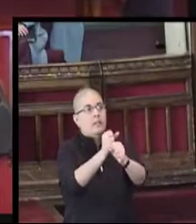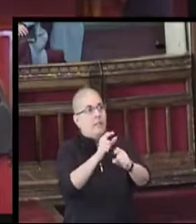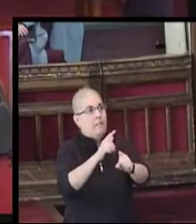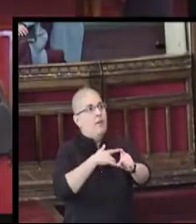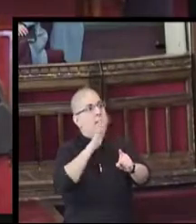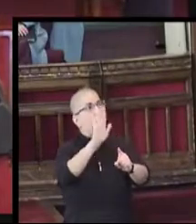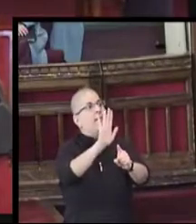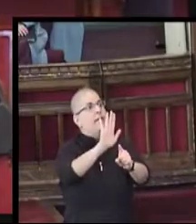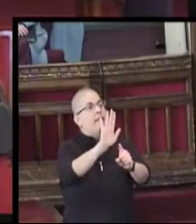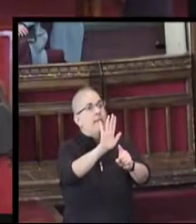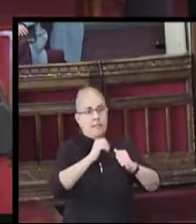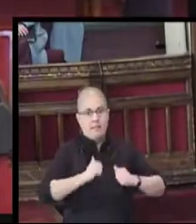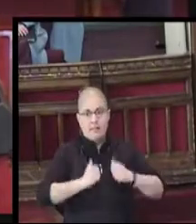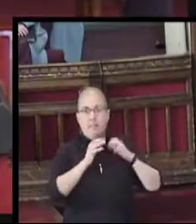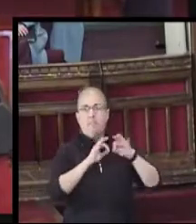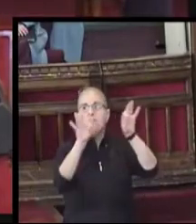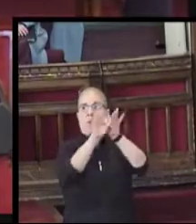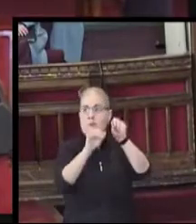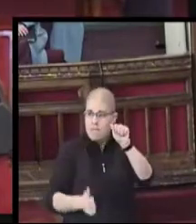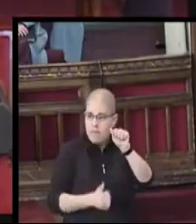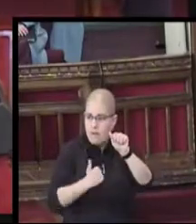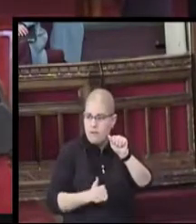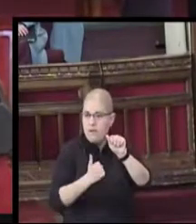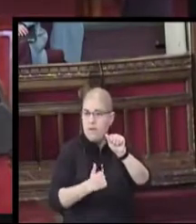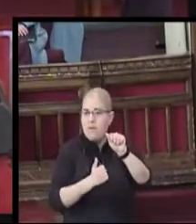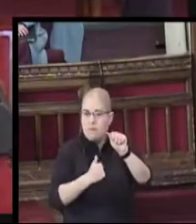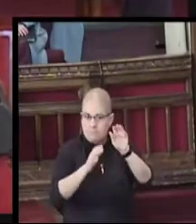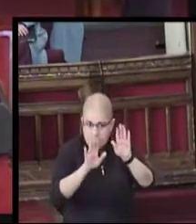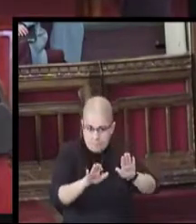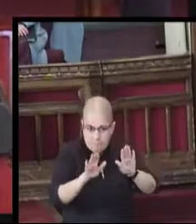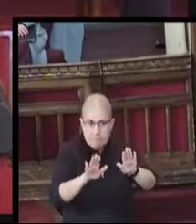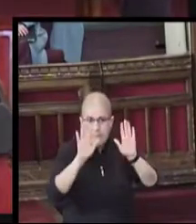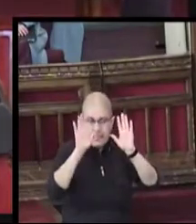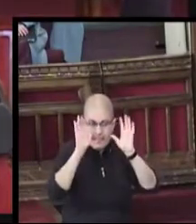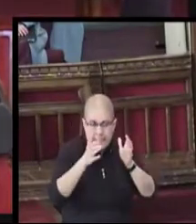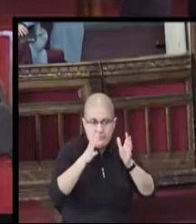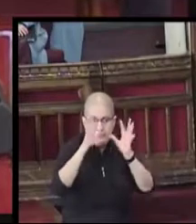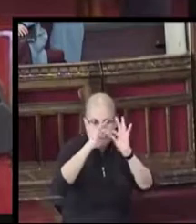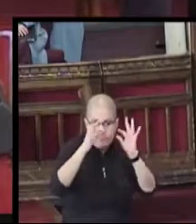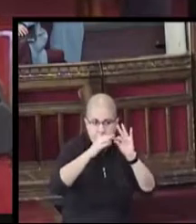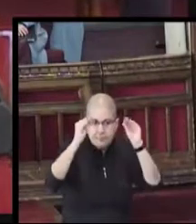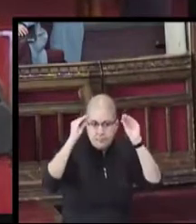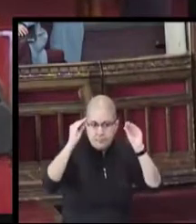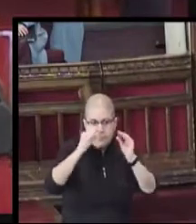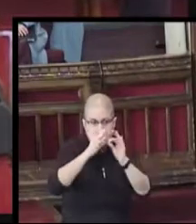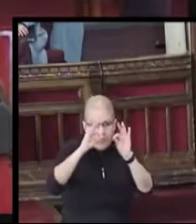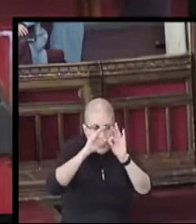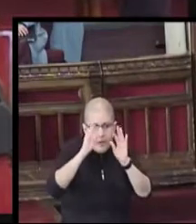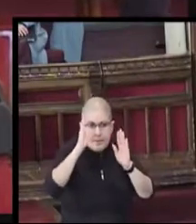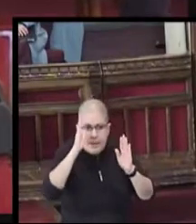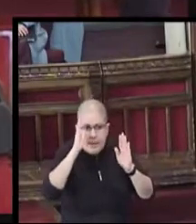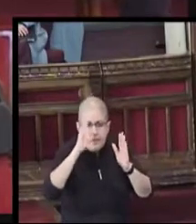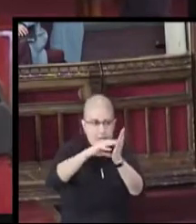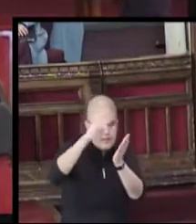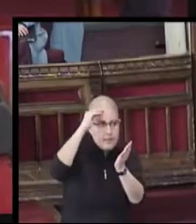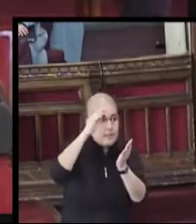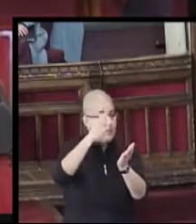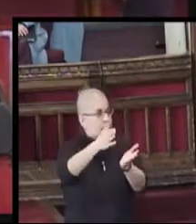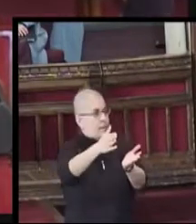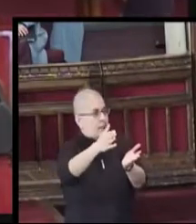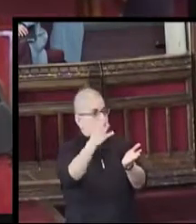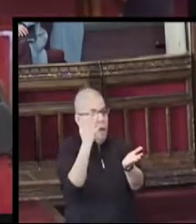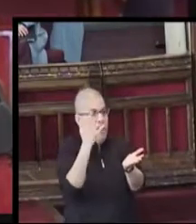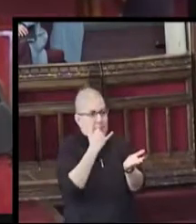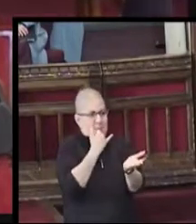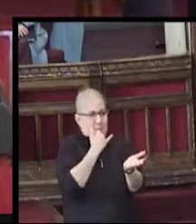his life is worth following, that his teachings are worth paying attention to, what did he do that so upset